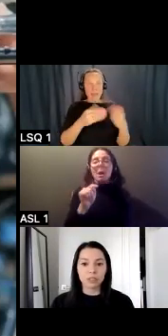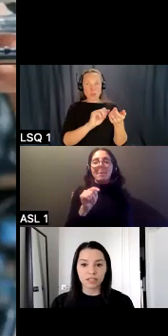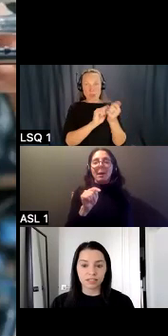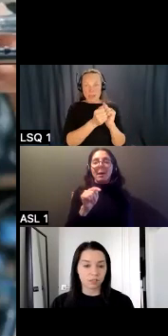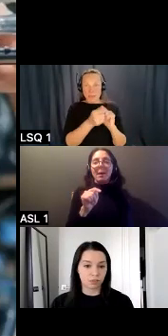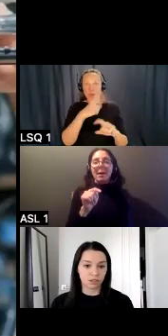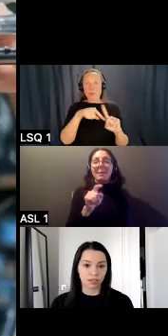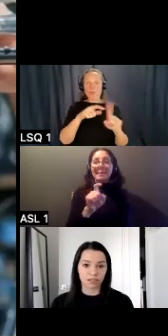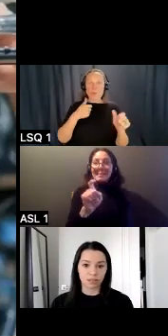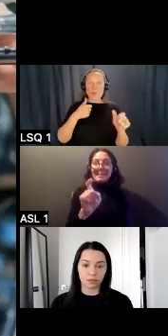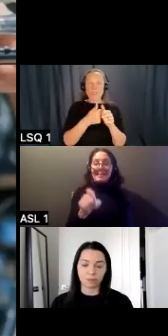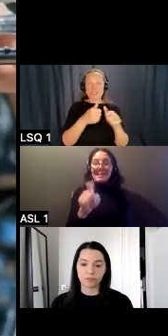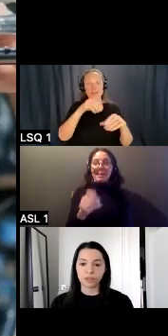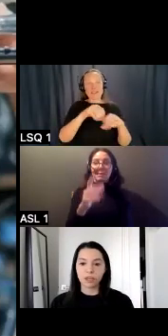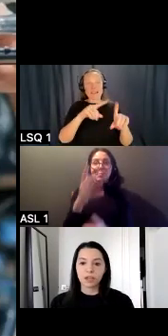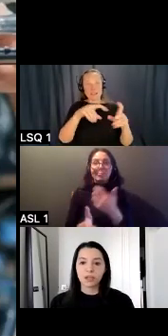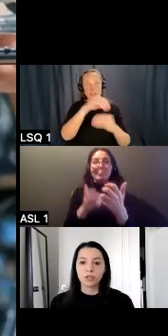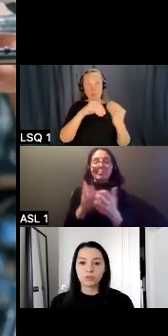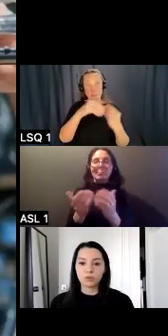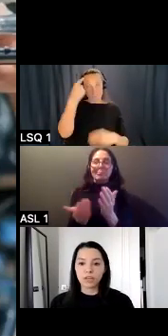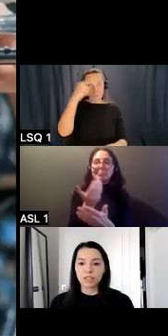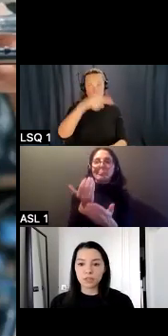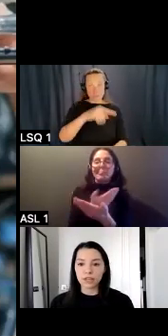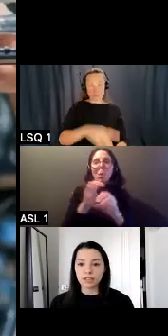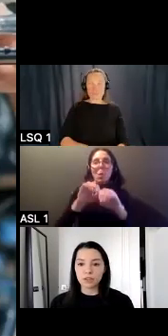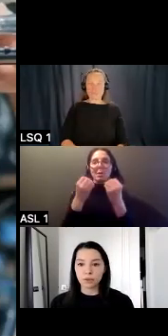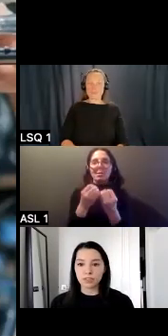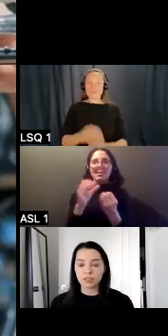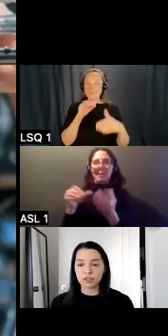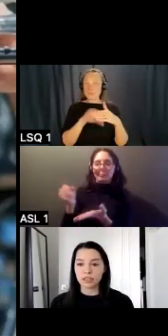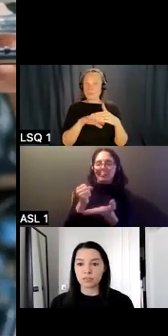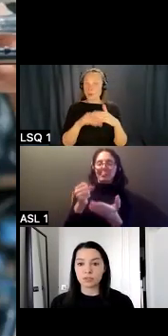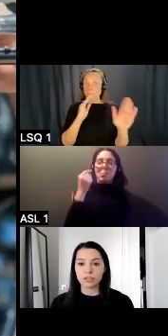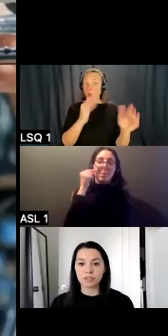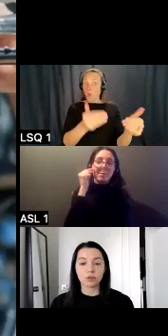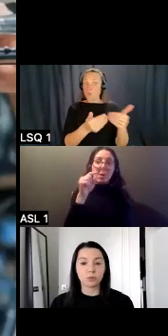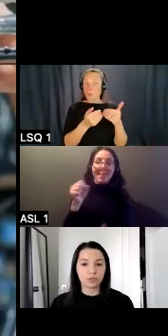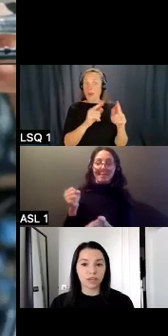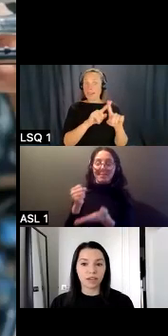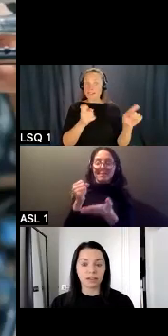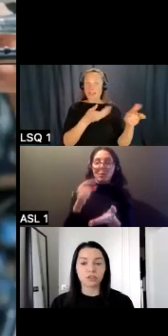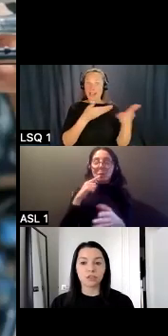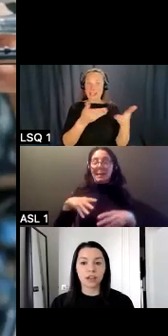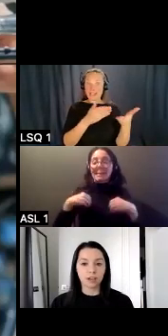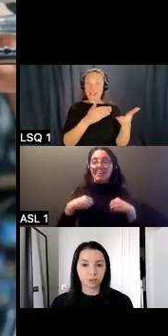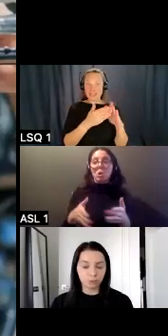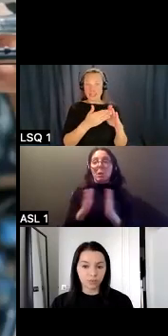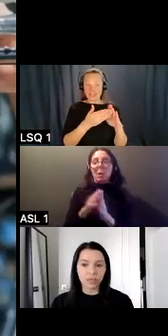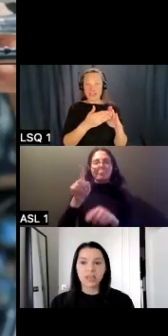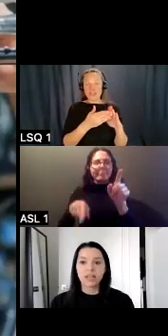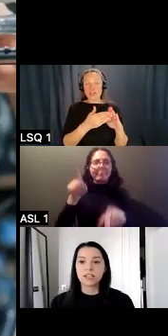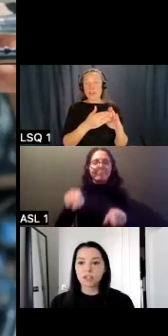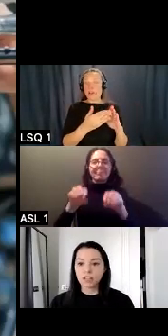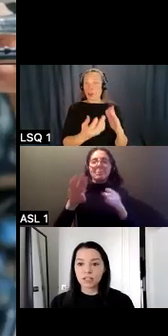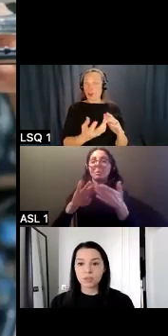of the adaptation and modernization of the organizations. The fund will accept the requests of different community